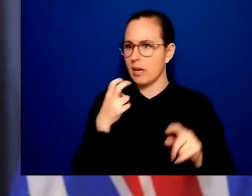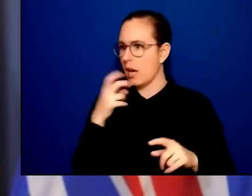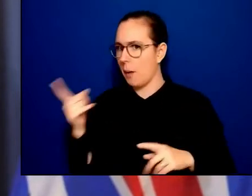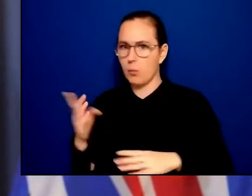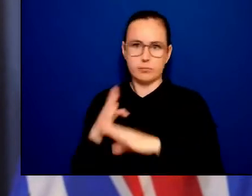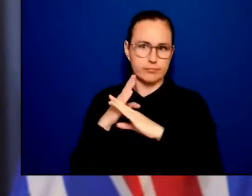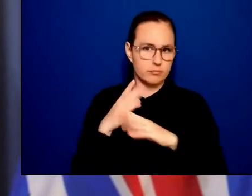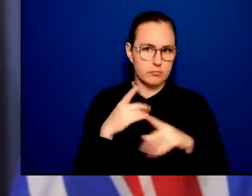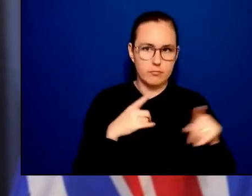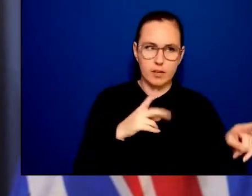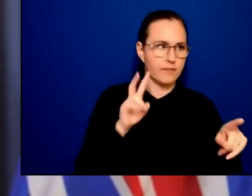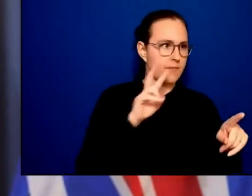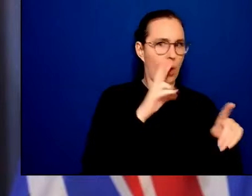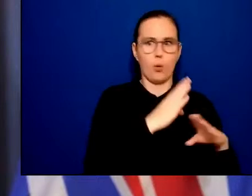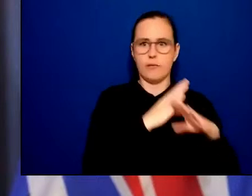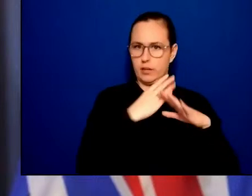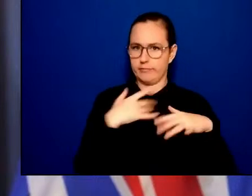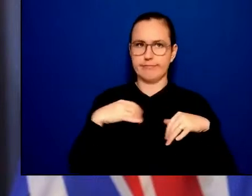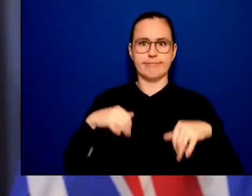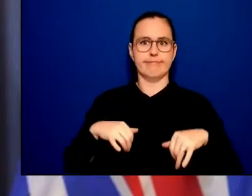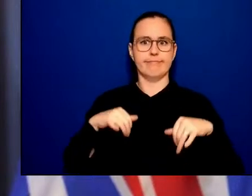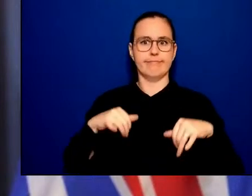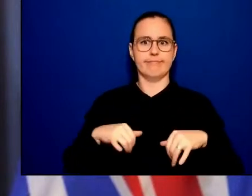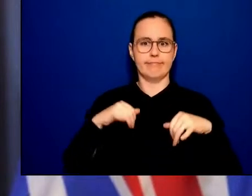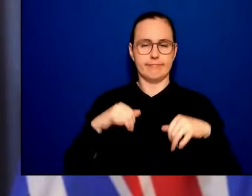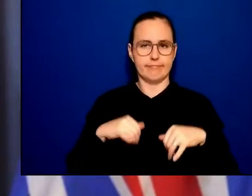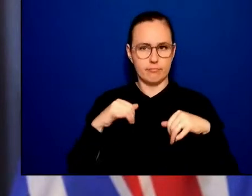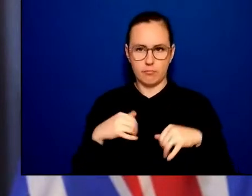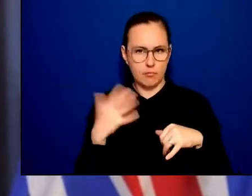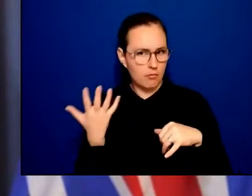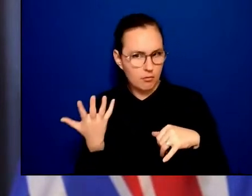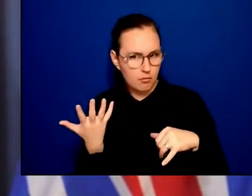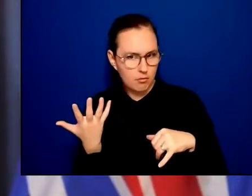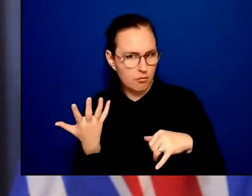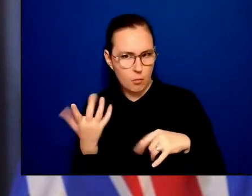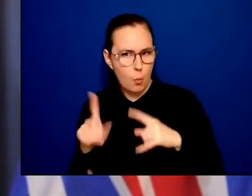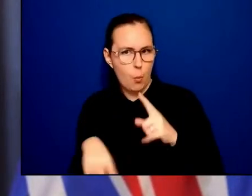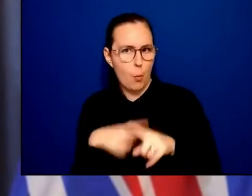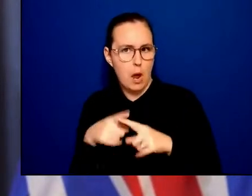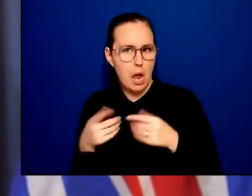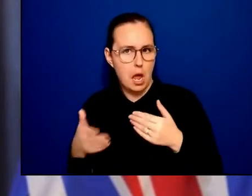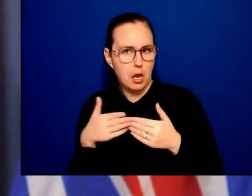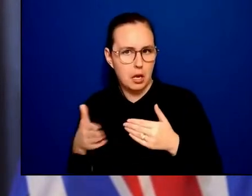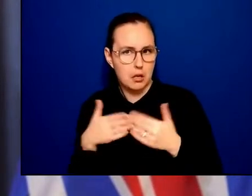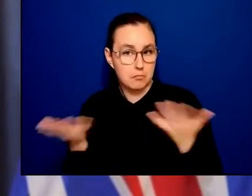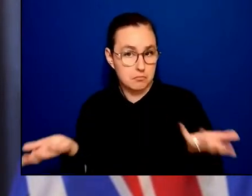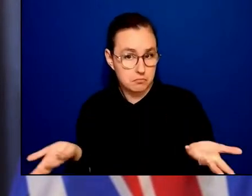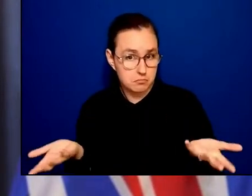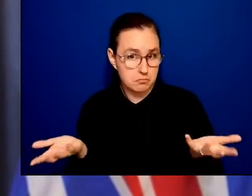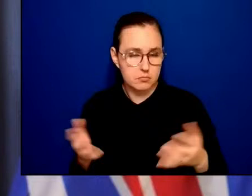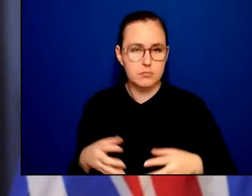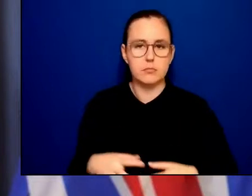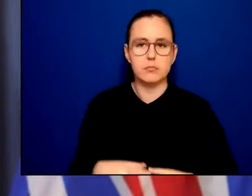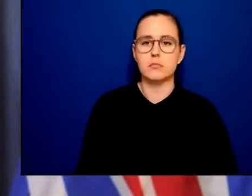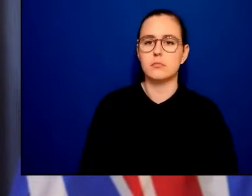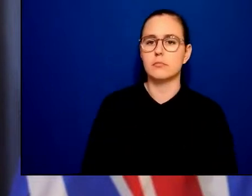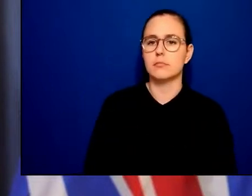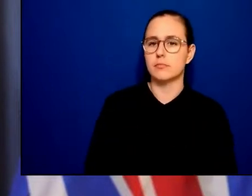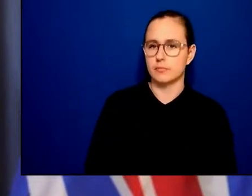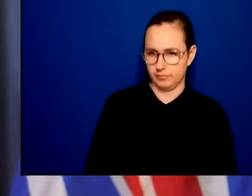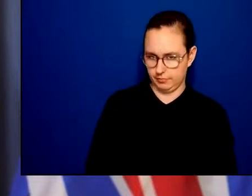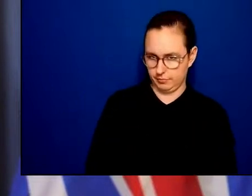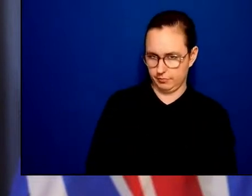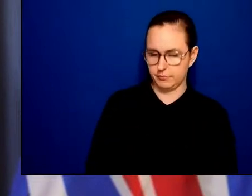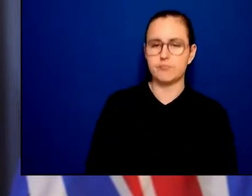for people? Okay. Thank you for the question, Richard. On the first part of your question,